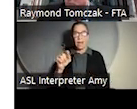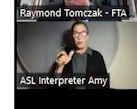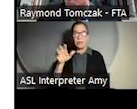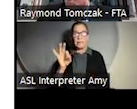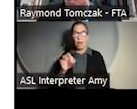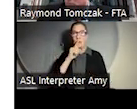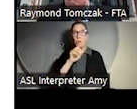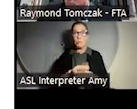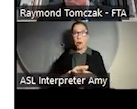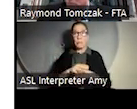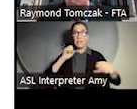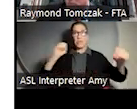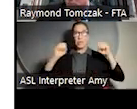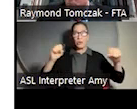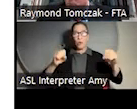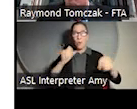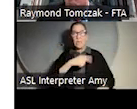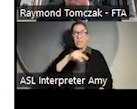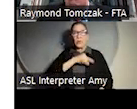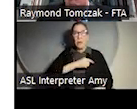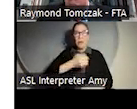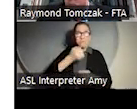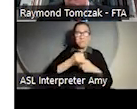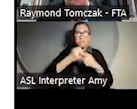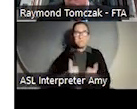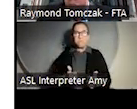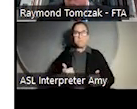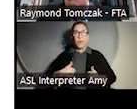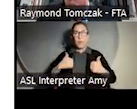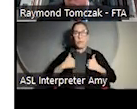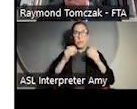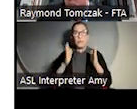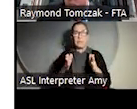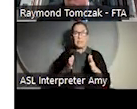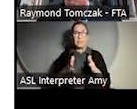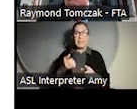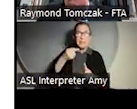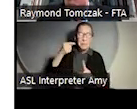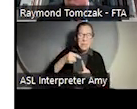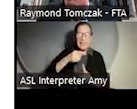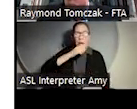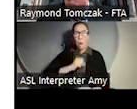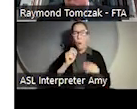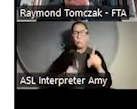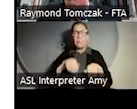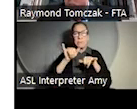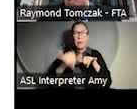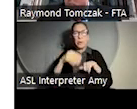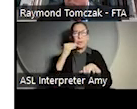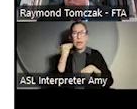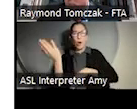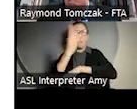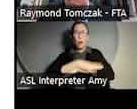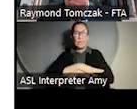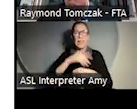noise and air quality impacts do not significantly impact our residents, and particularly the elderly who are at home all day. 2,